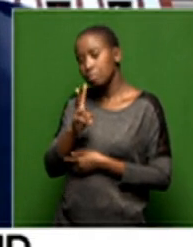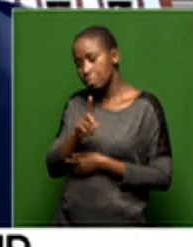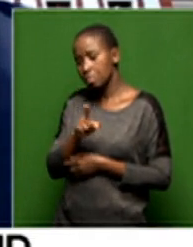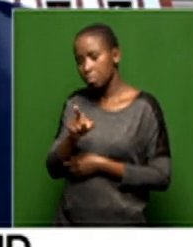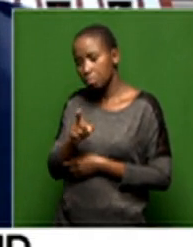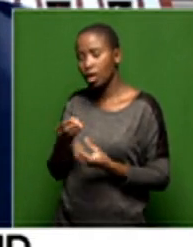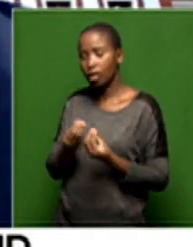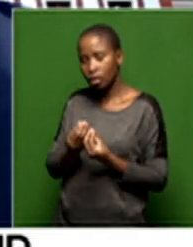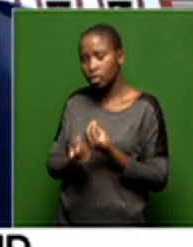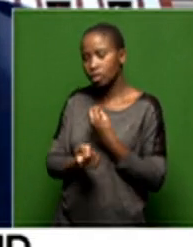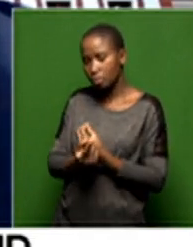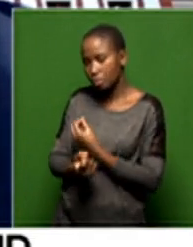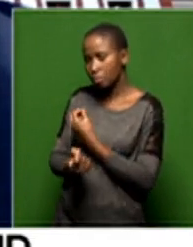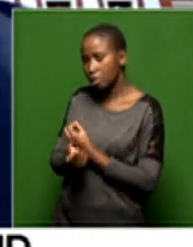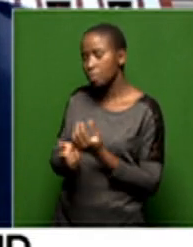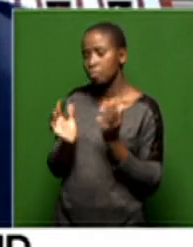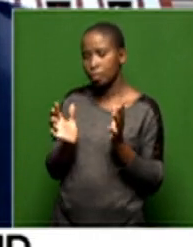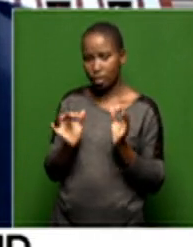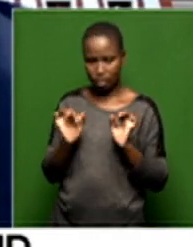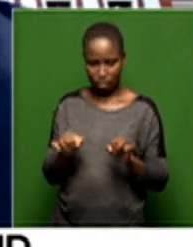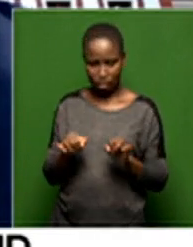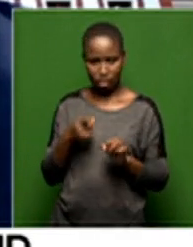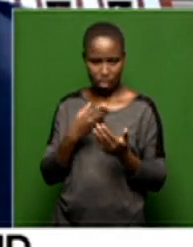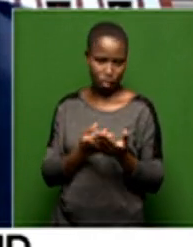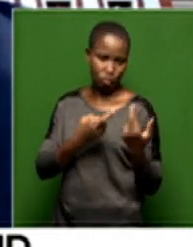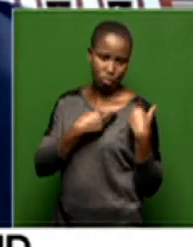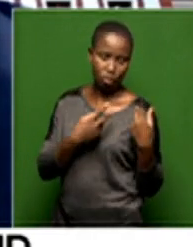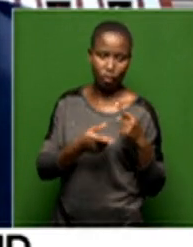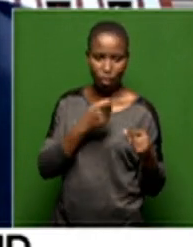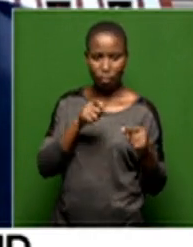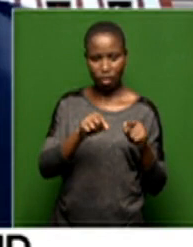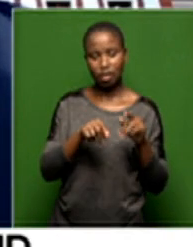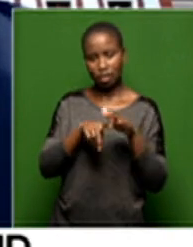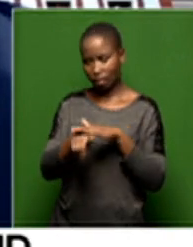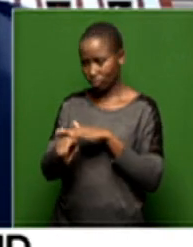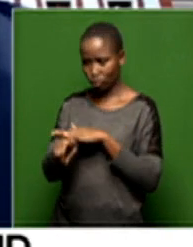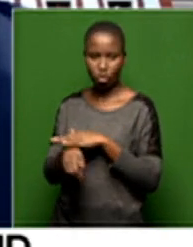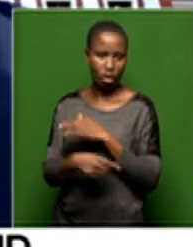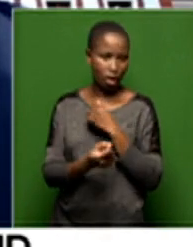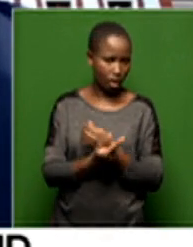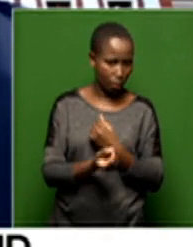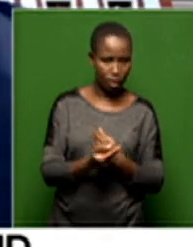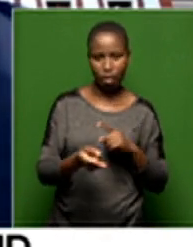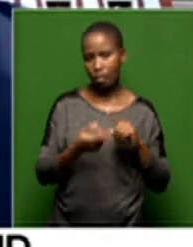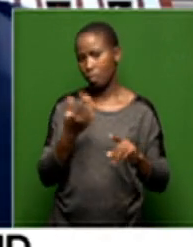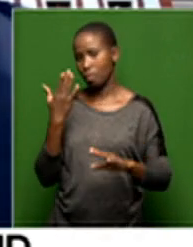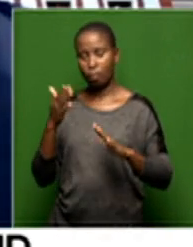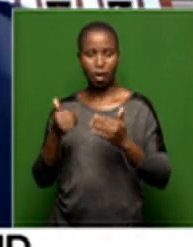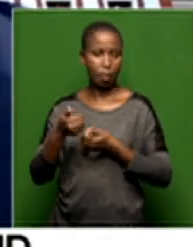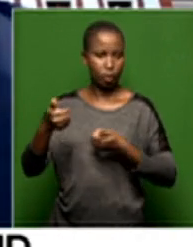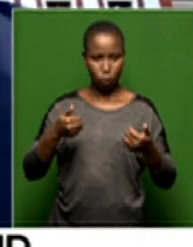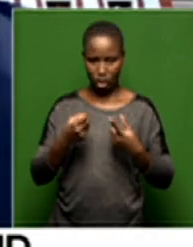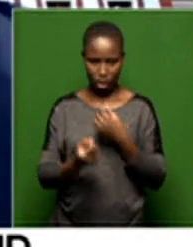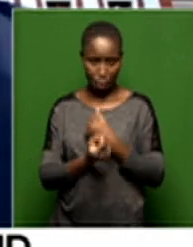corporations that were very much so responsible for these divisions and for what we saw happening under apartheid. And yet they've